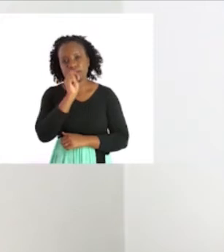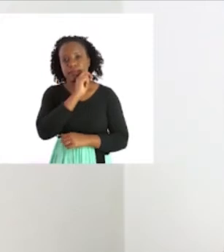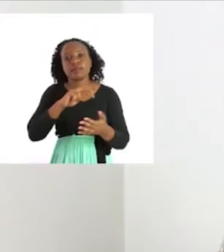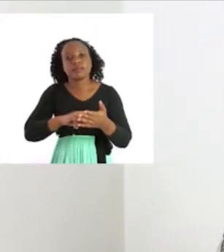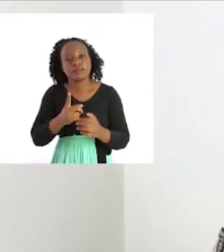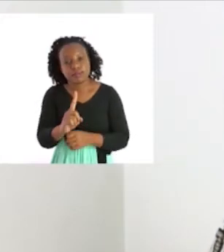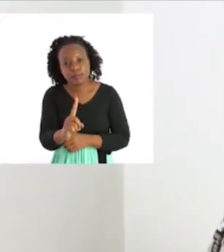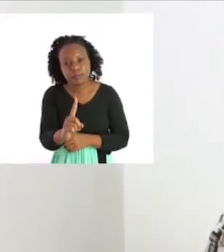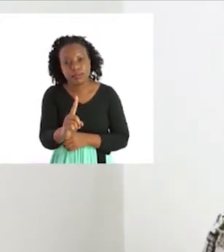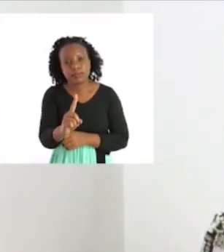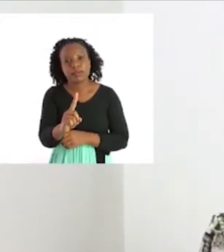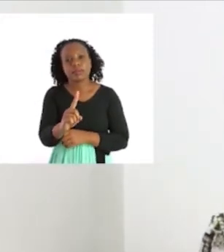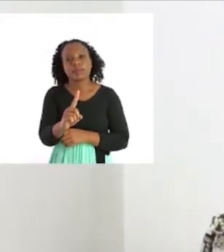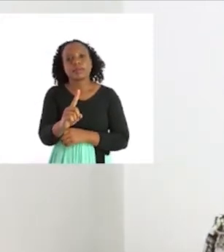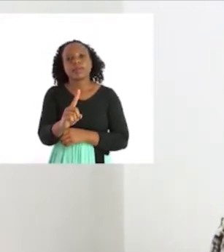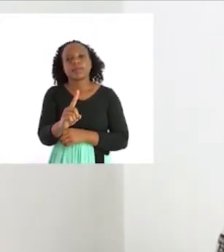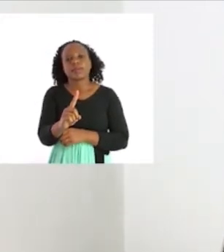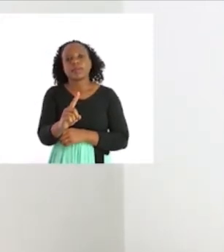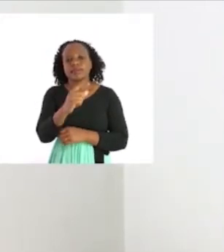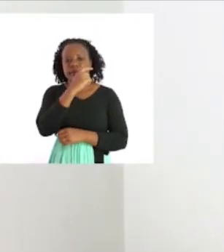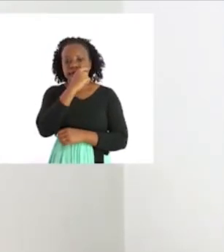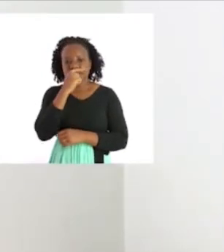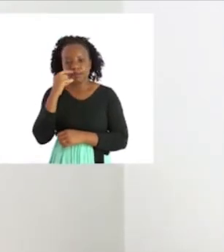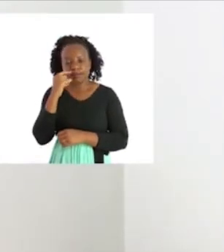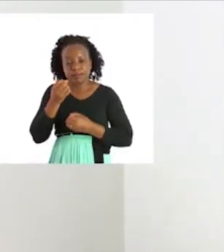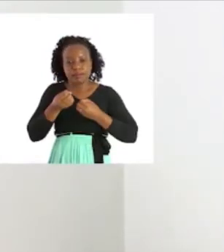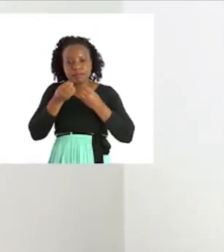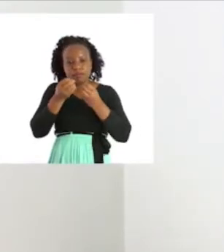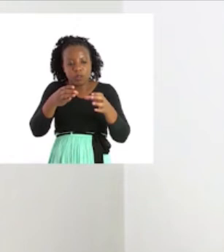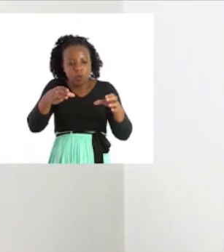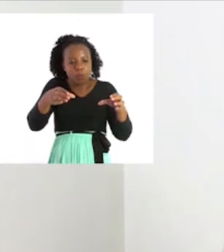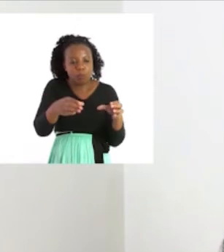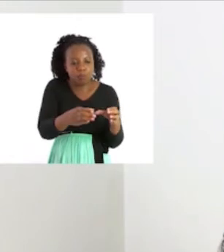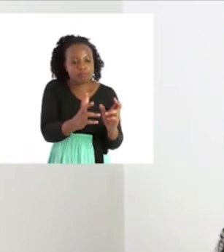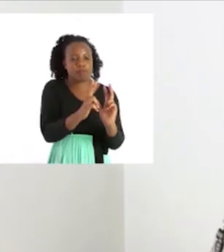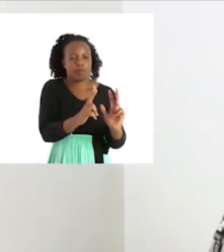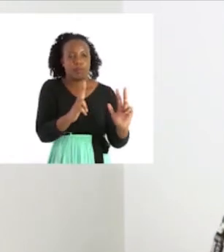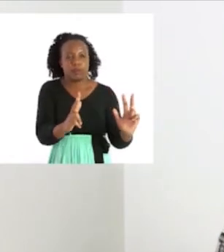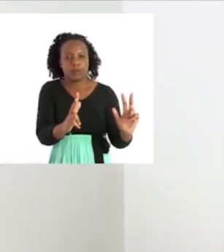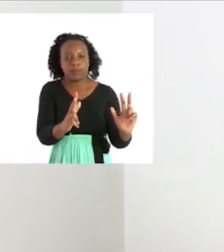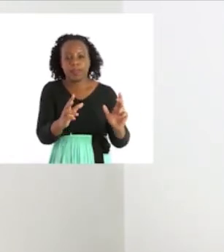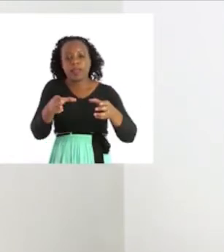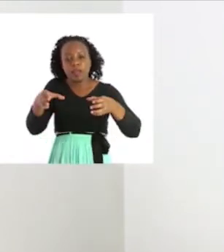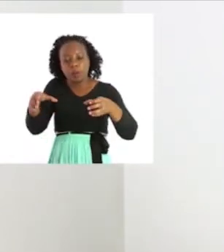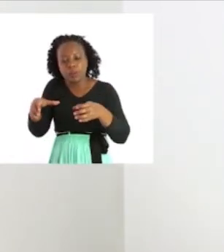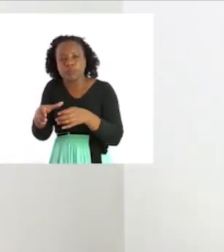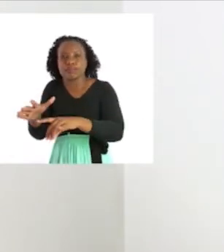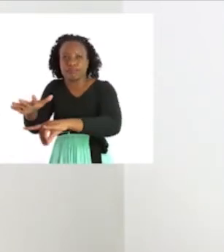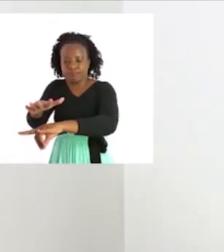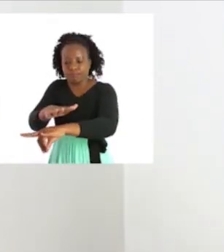A collective noun is a name we give to a group of people, a name we give to a group